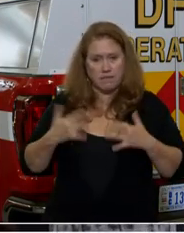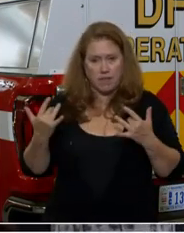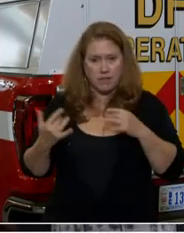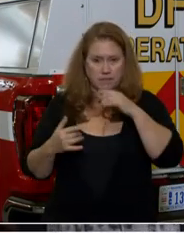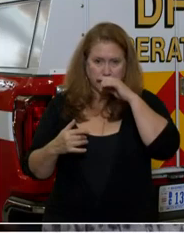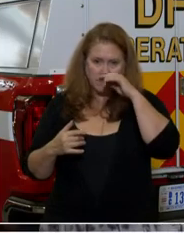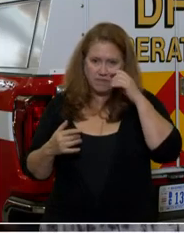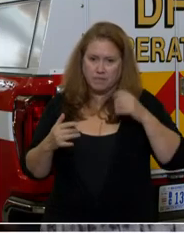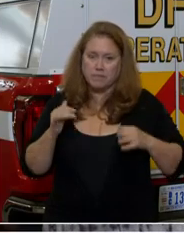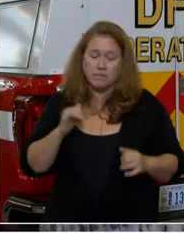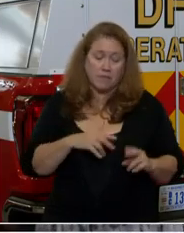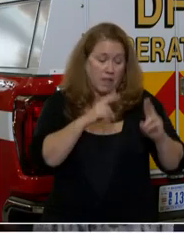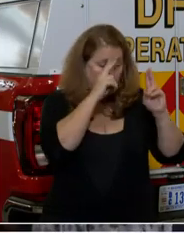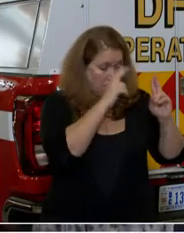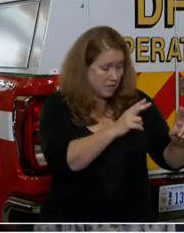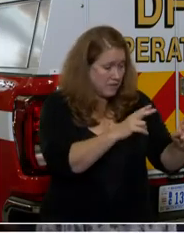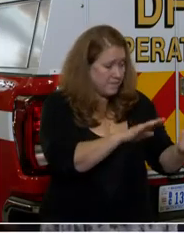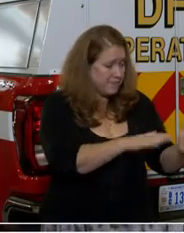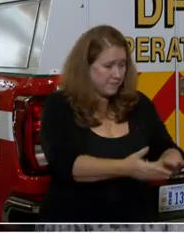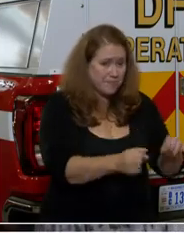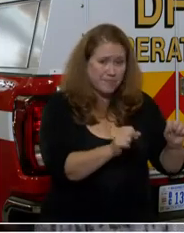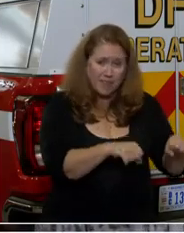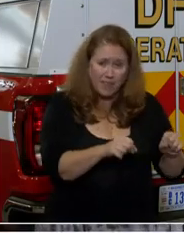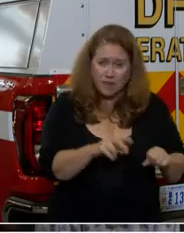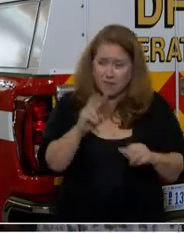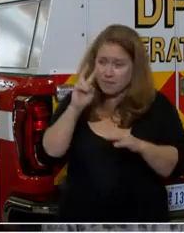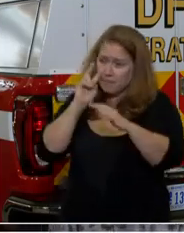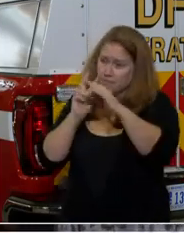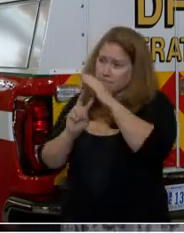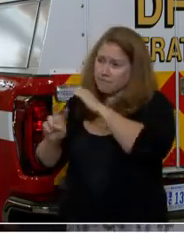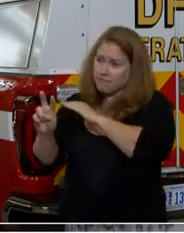can do for those in the future. Thank you.